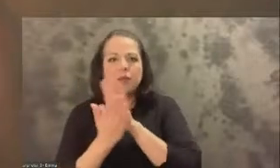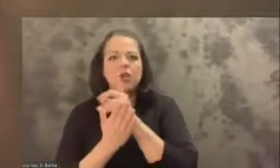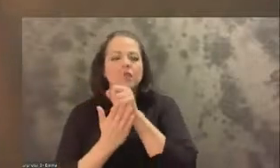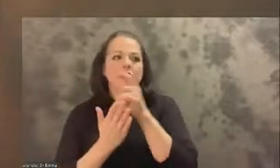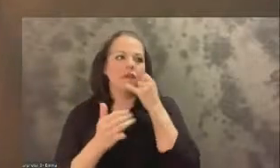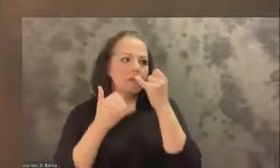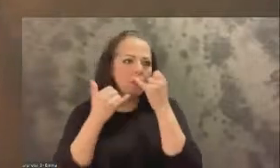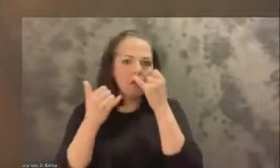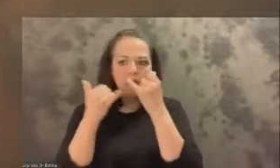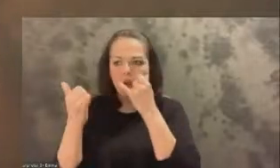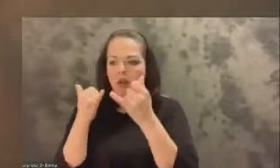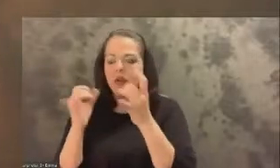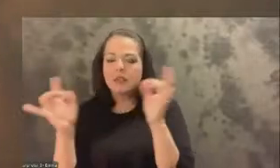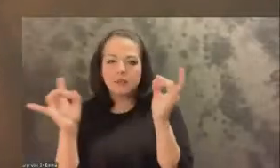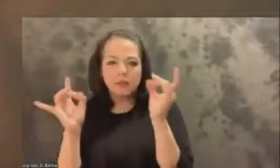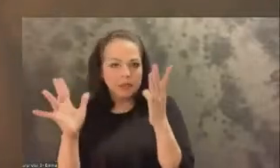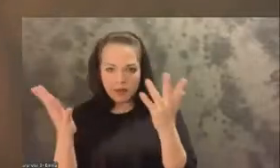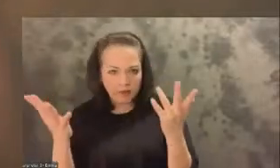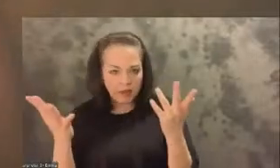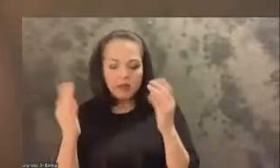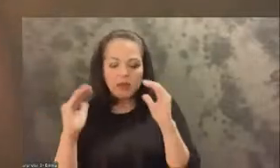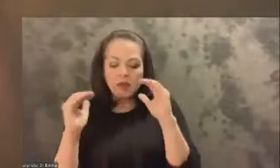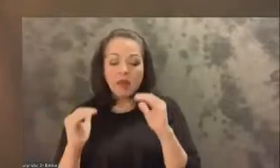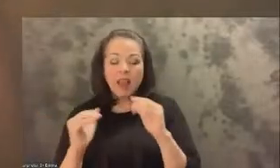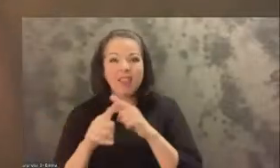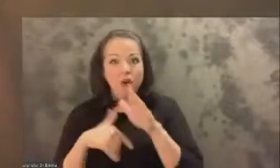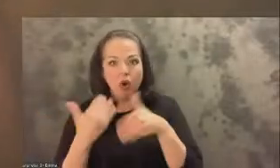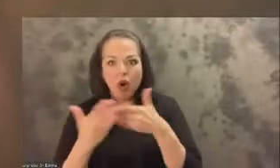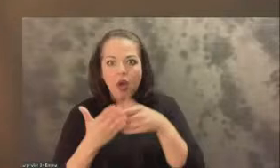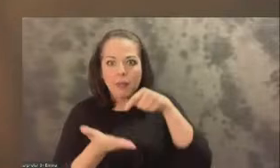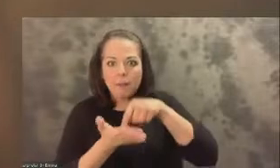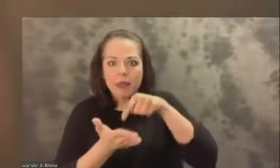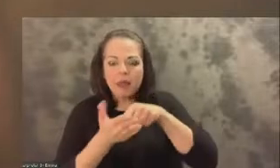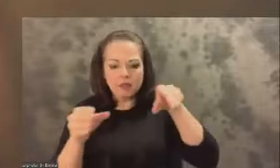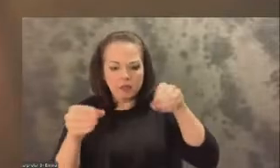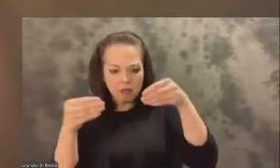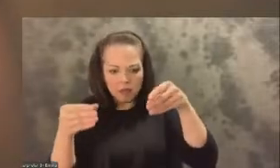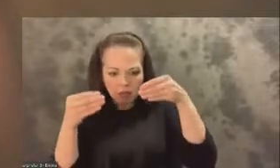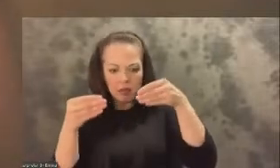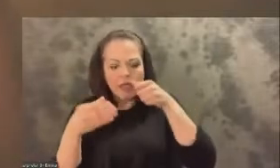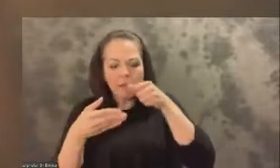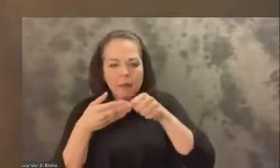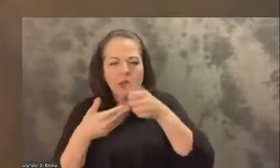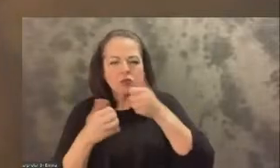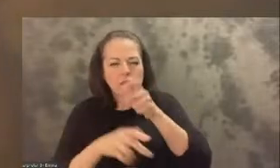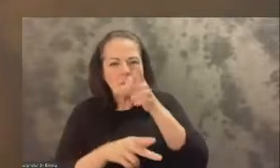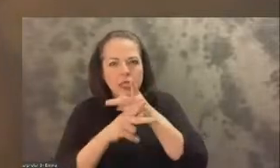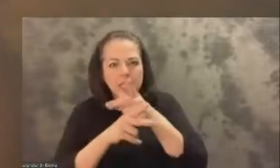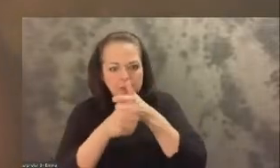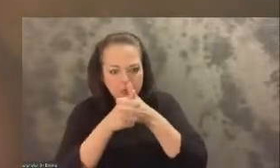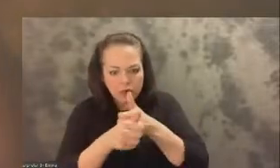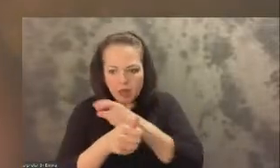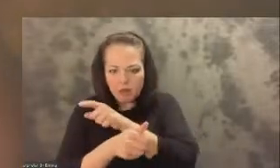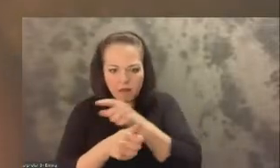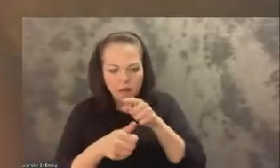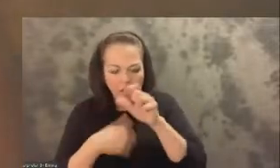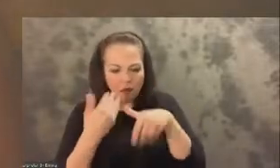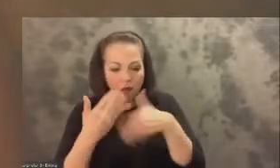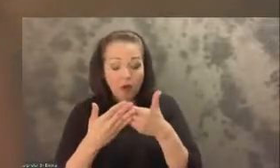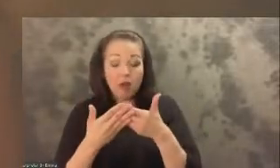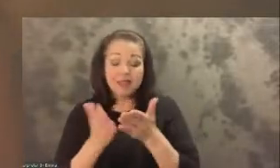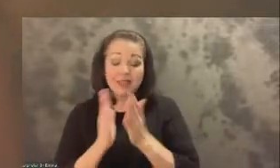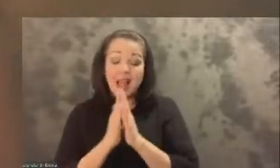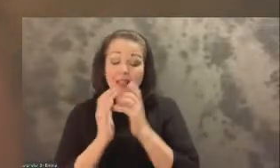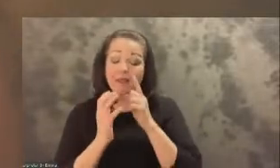it's been horrific. And getting all of the bills in the mail and having to keep up with that is just,